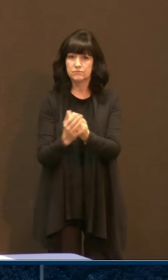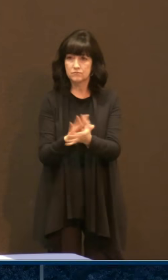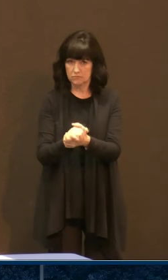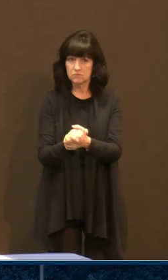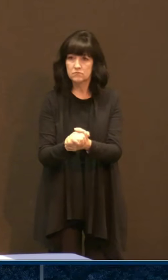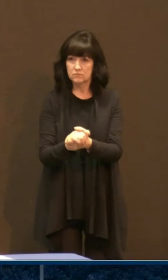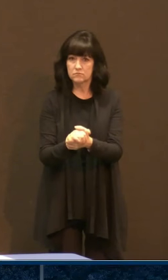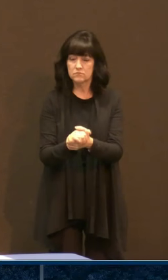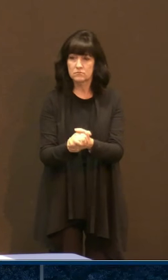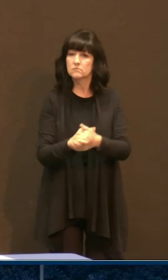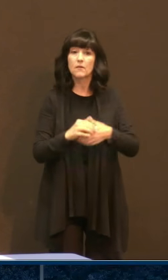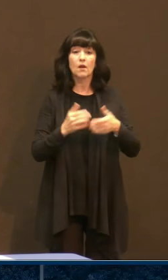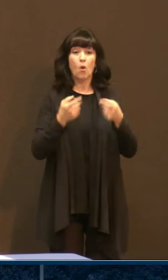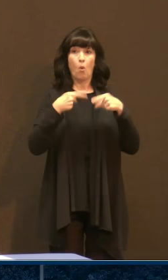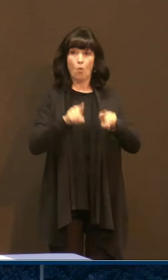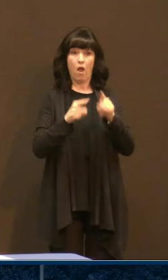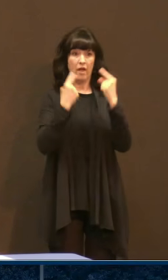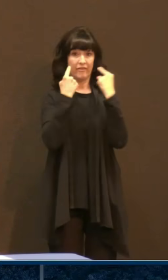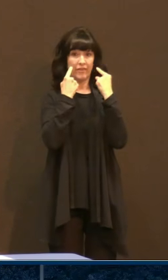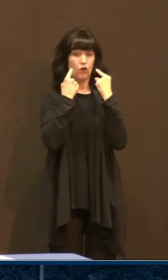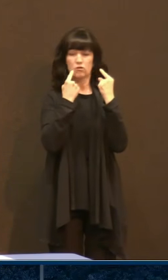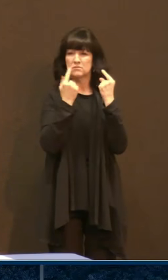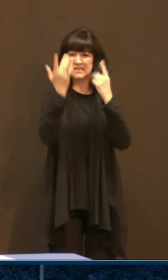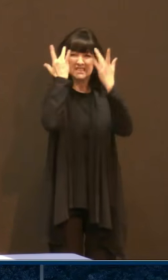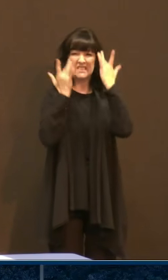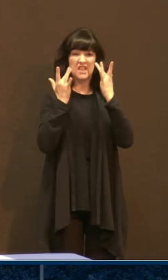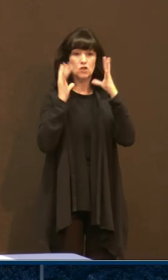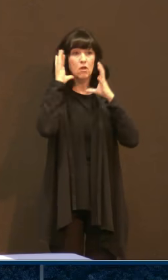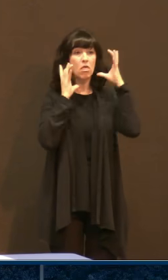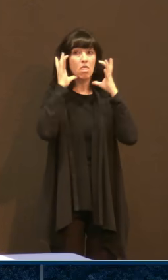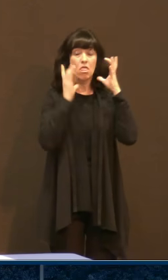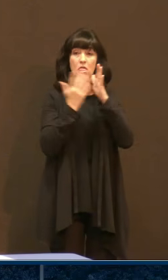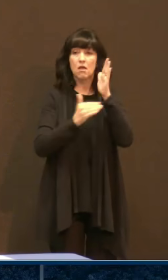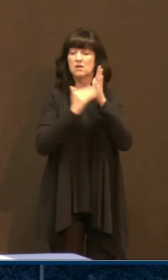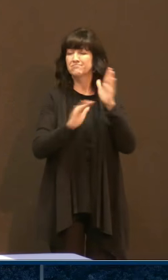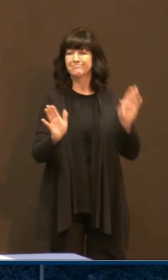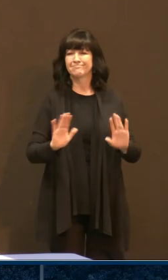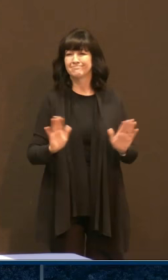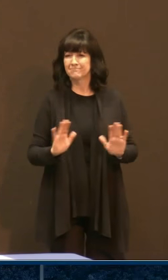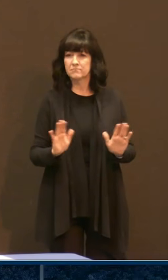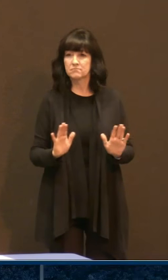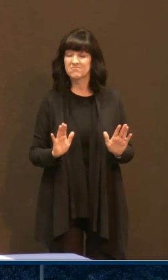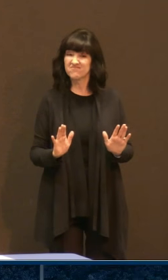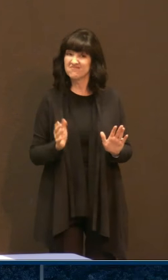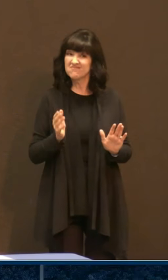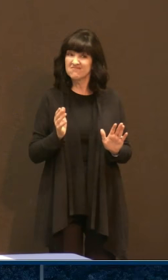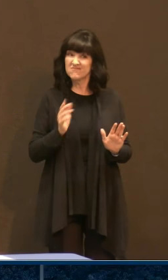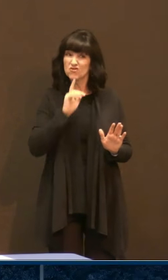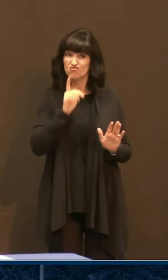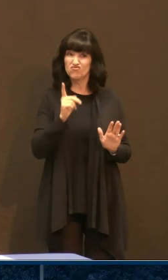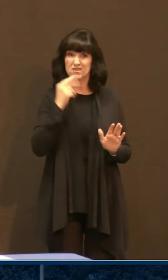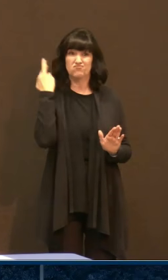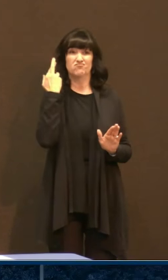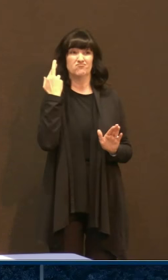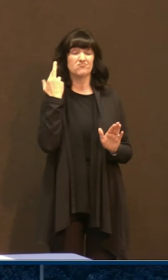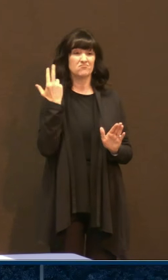probably going to be the way of life for us for quite some time until a vaccine is widespread. And